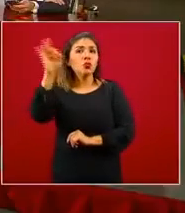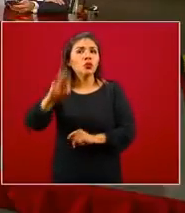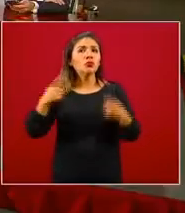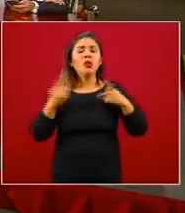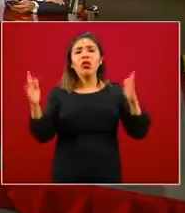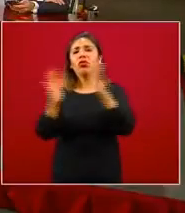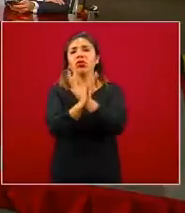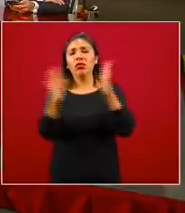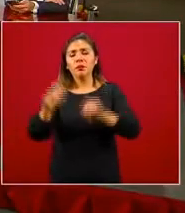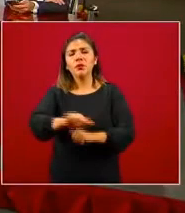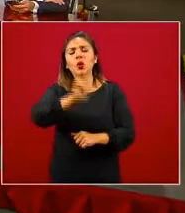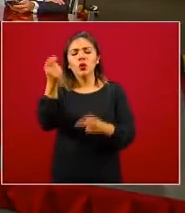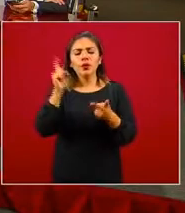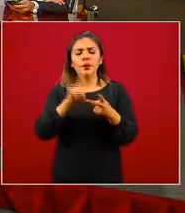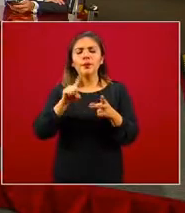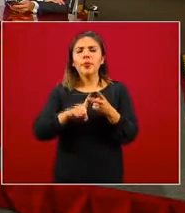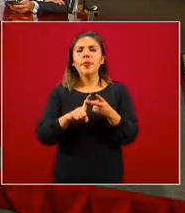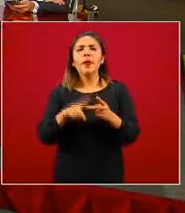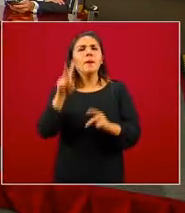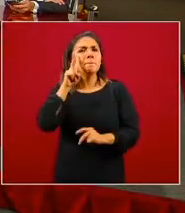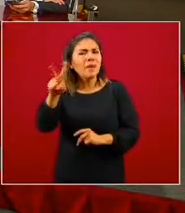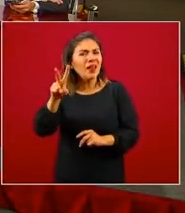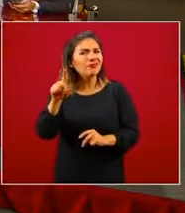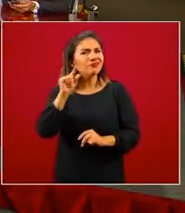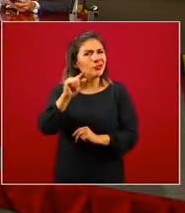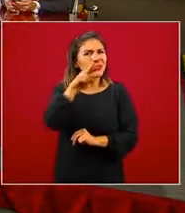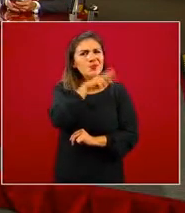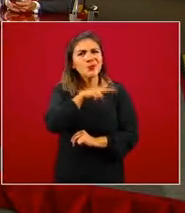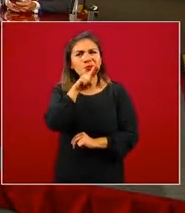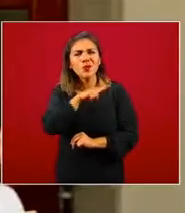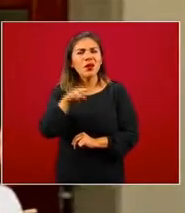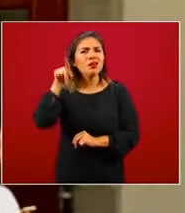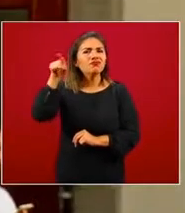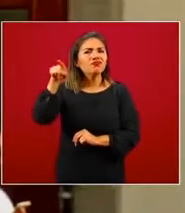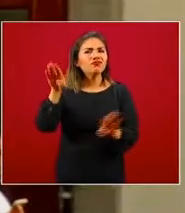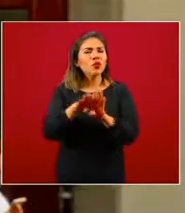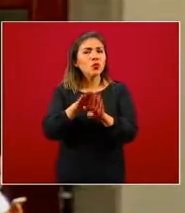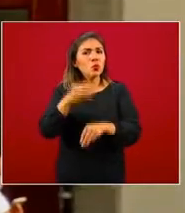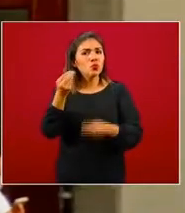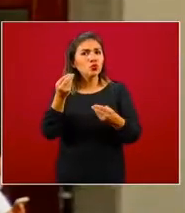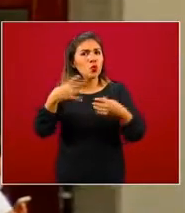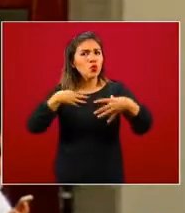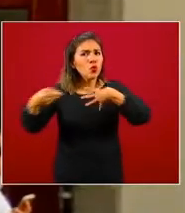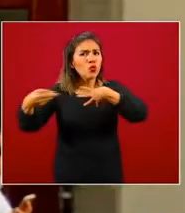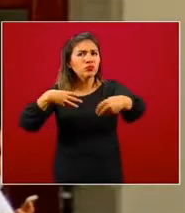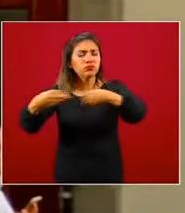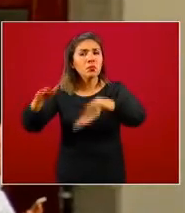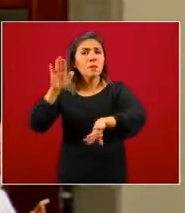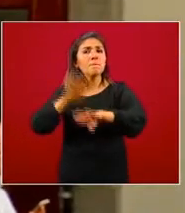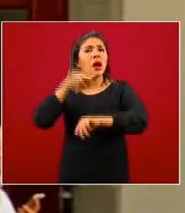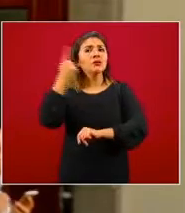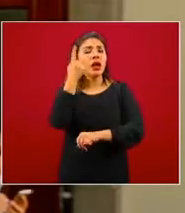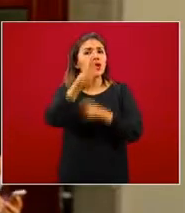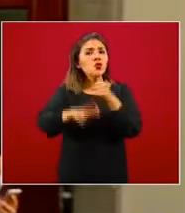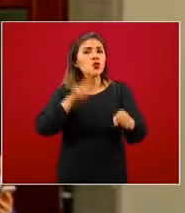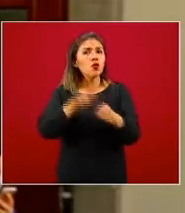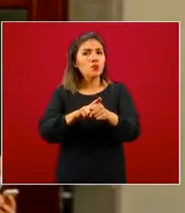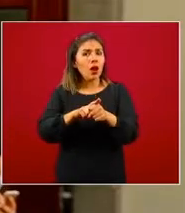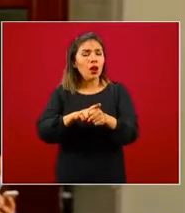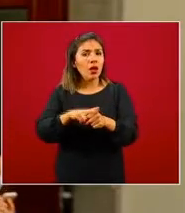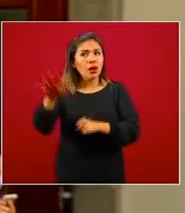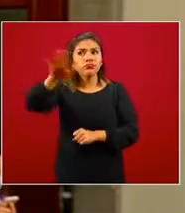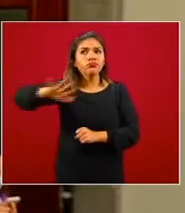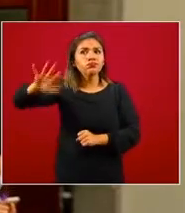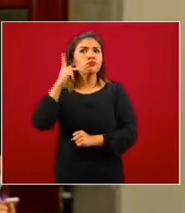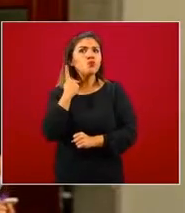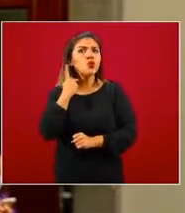not doing a good job on its mobility. They have more than 65% mobility. I'm worried about a contagion rate that